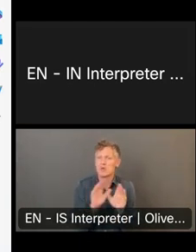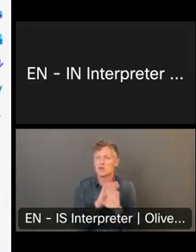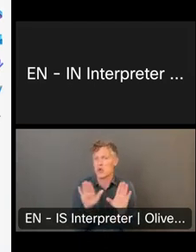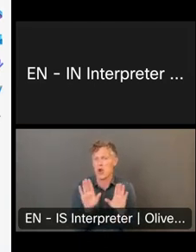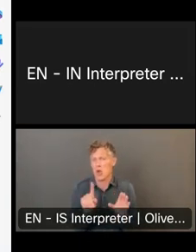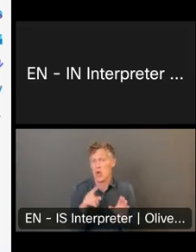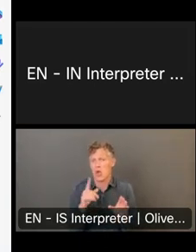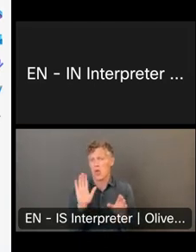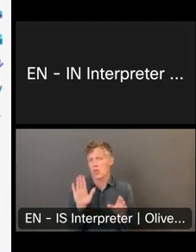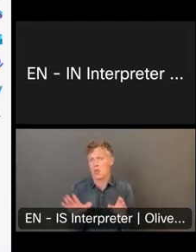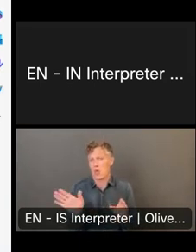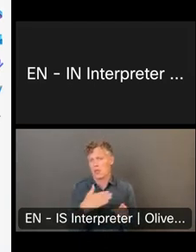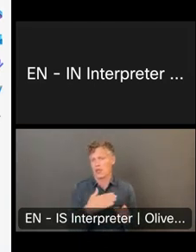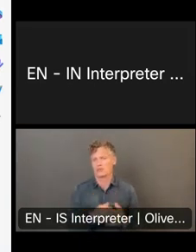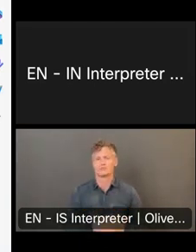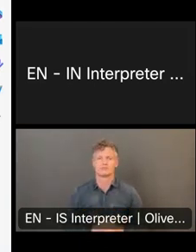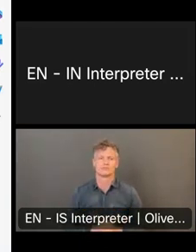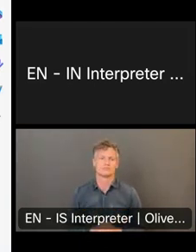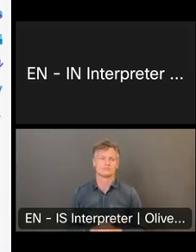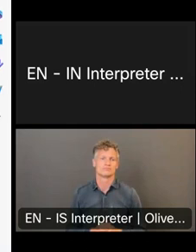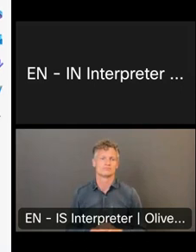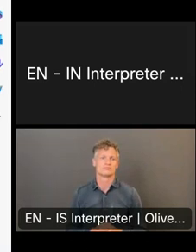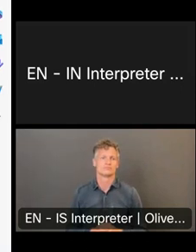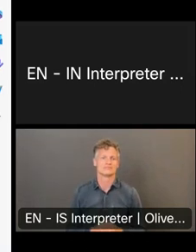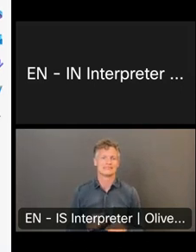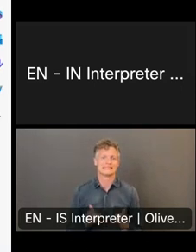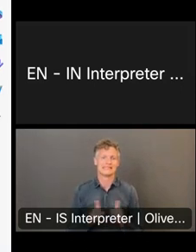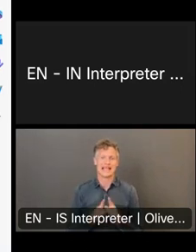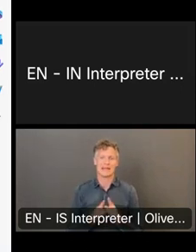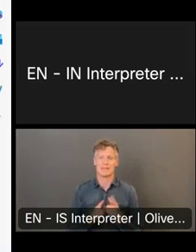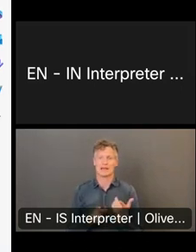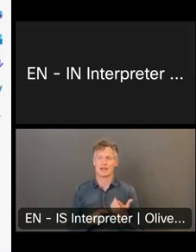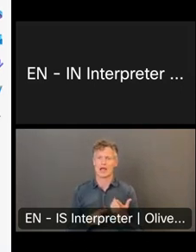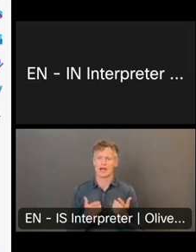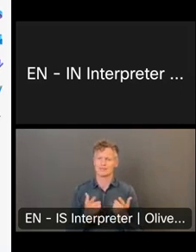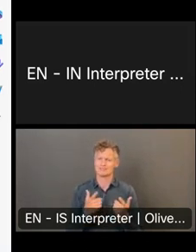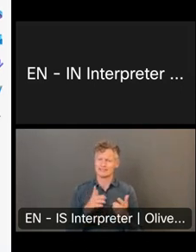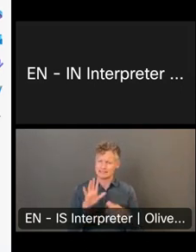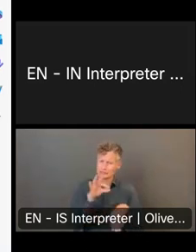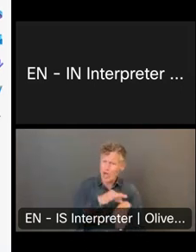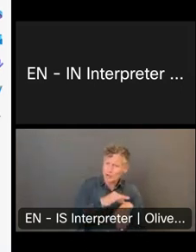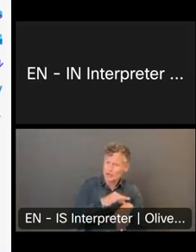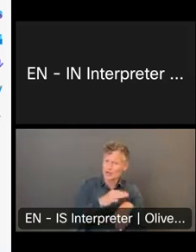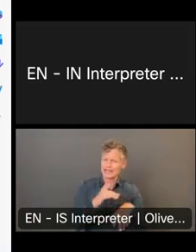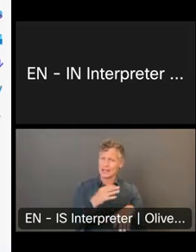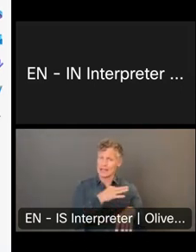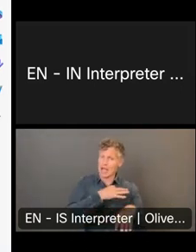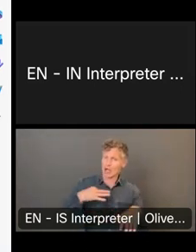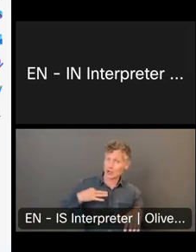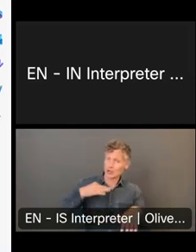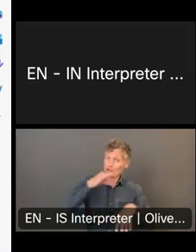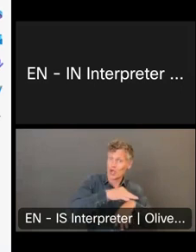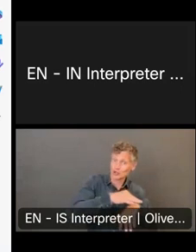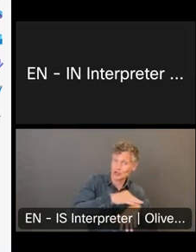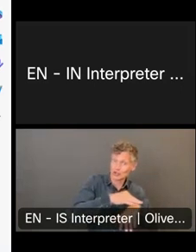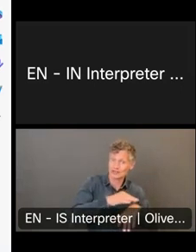prototype meaning, as in a doctor, not a PhD in linguistics, a salad, not